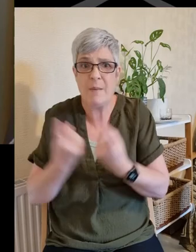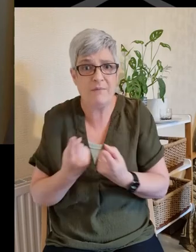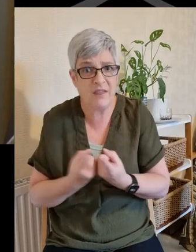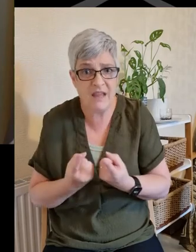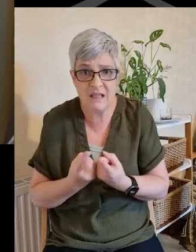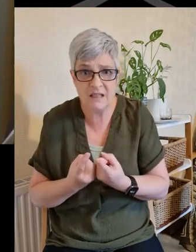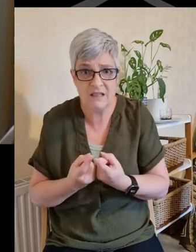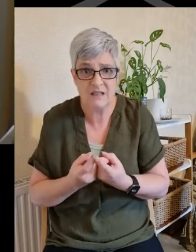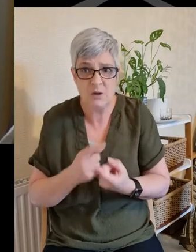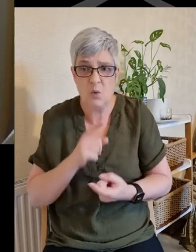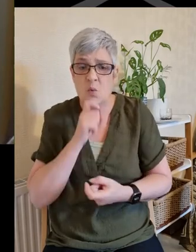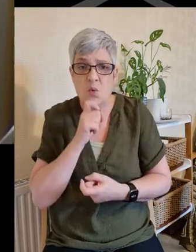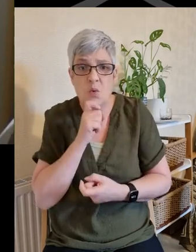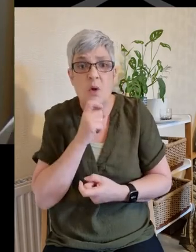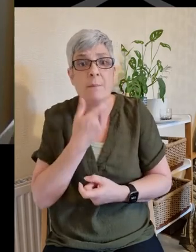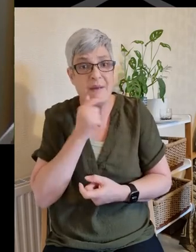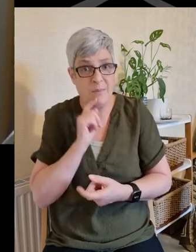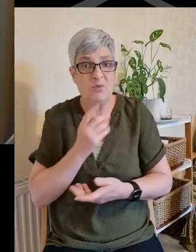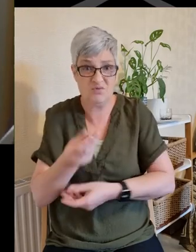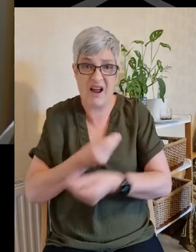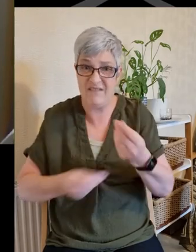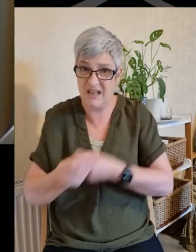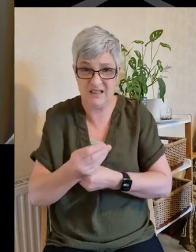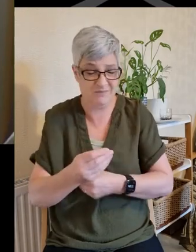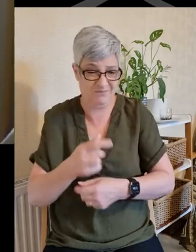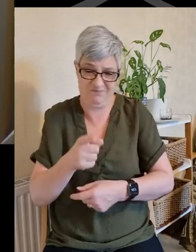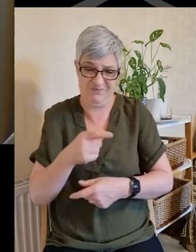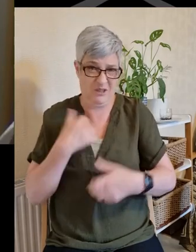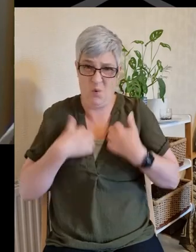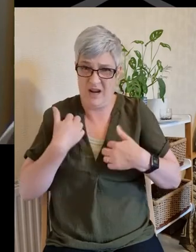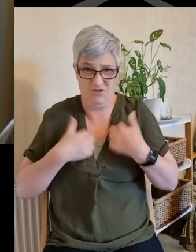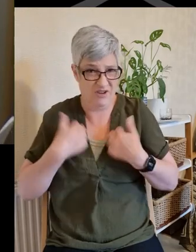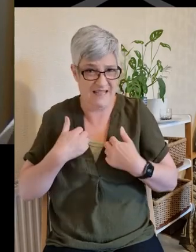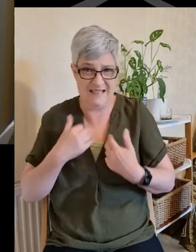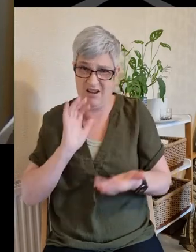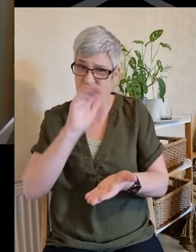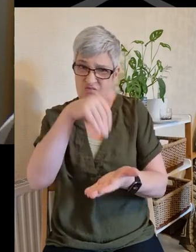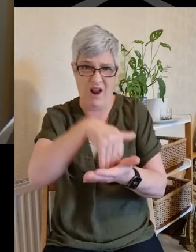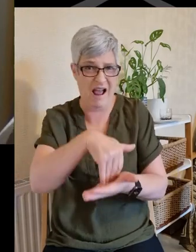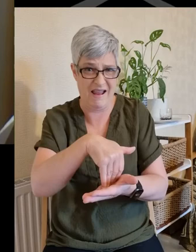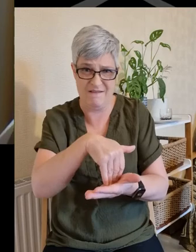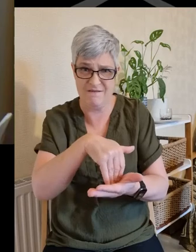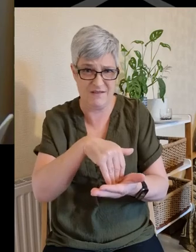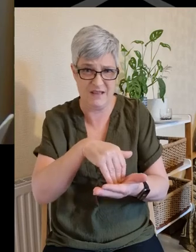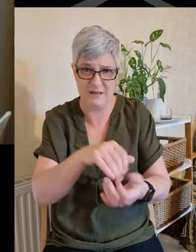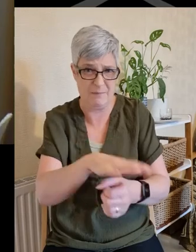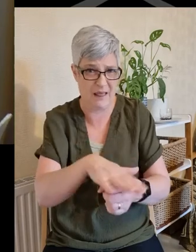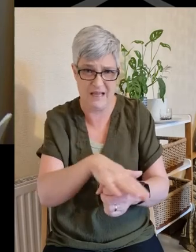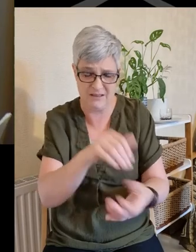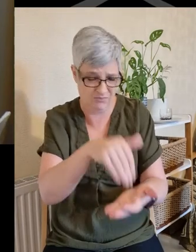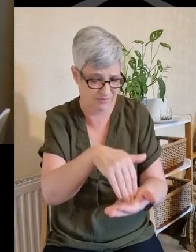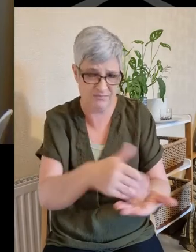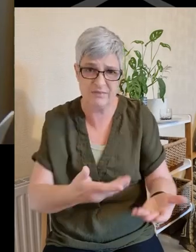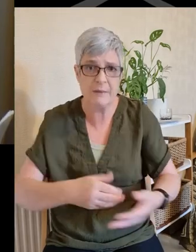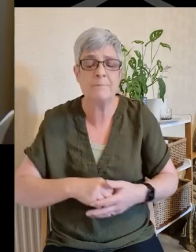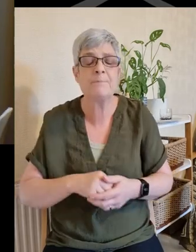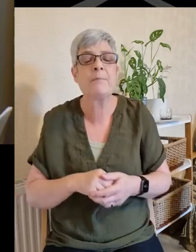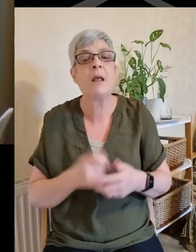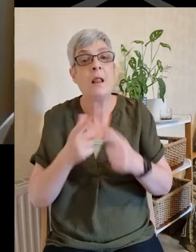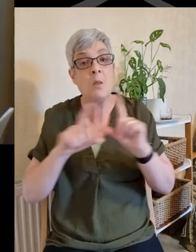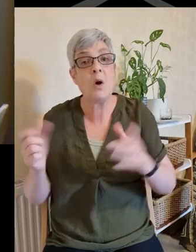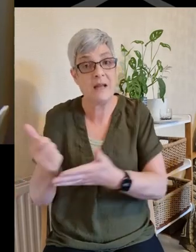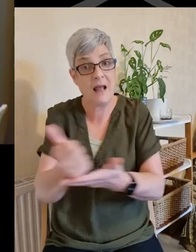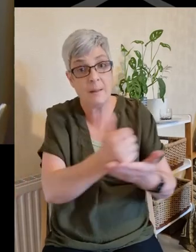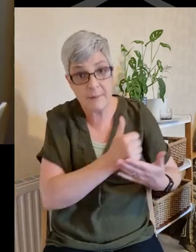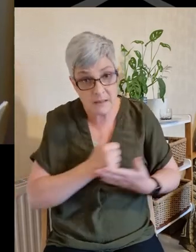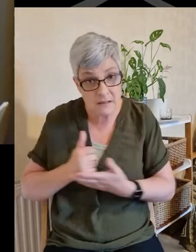people traffickers who have absolutely no interest in whether these people reach their destination safely or not. Lord, help us